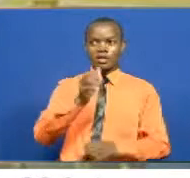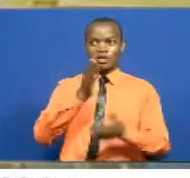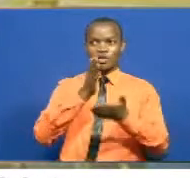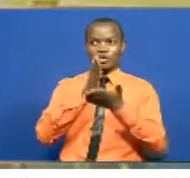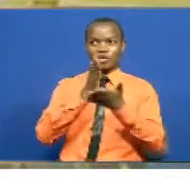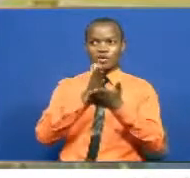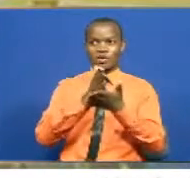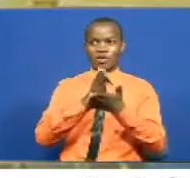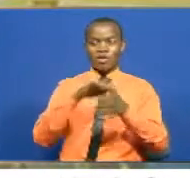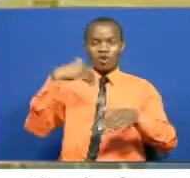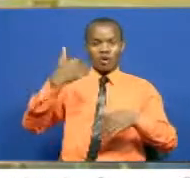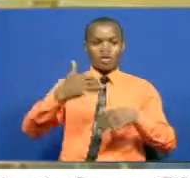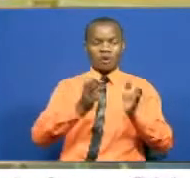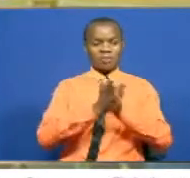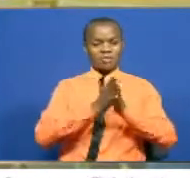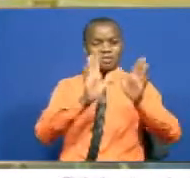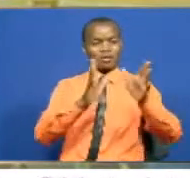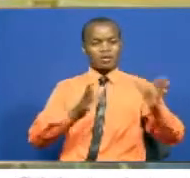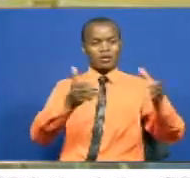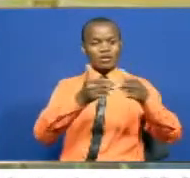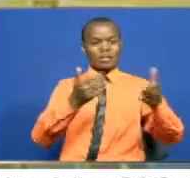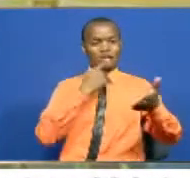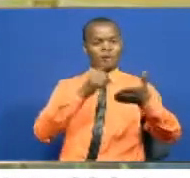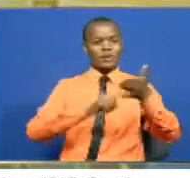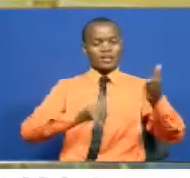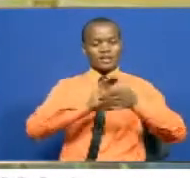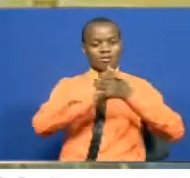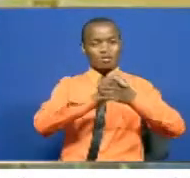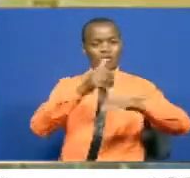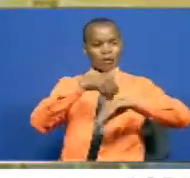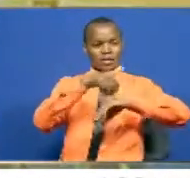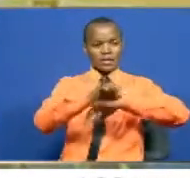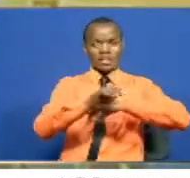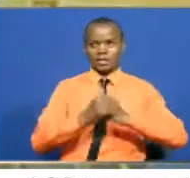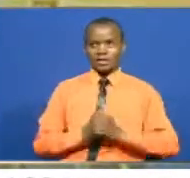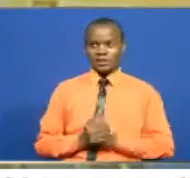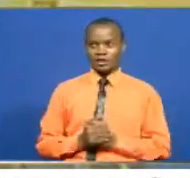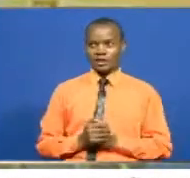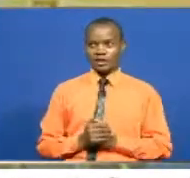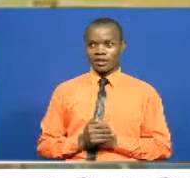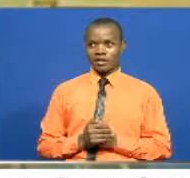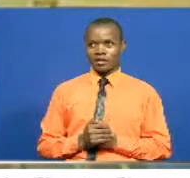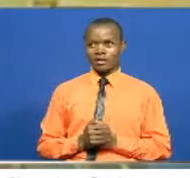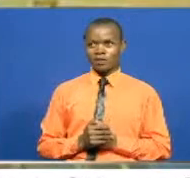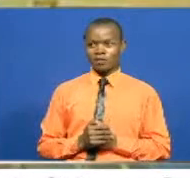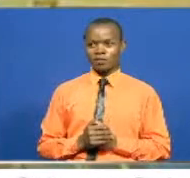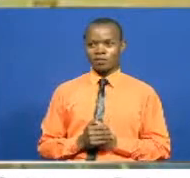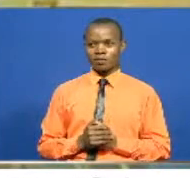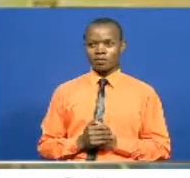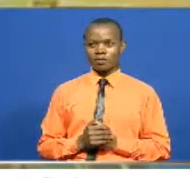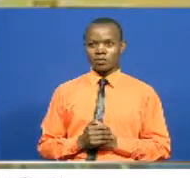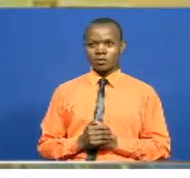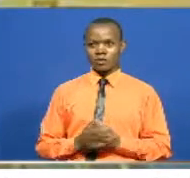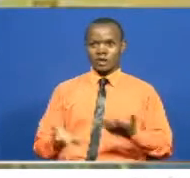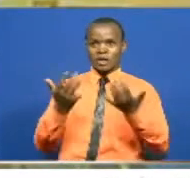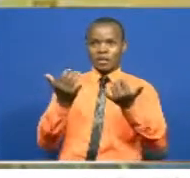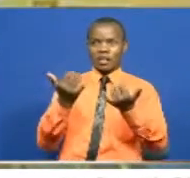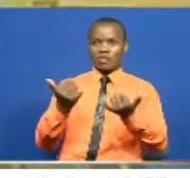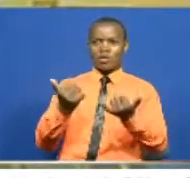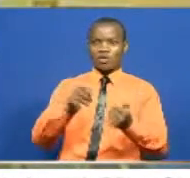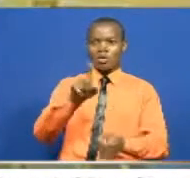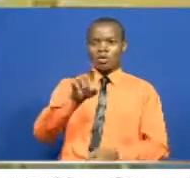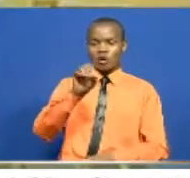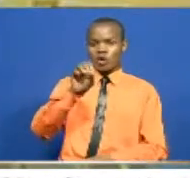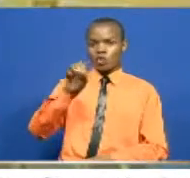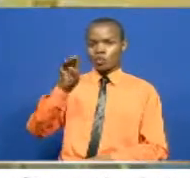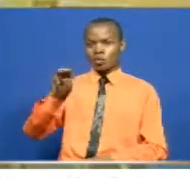cheering squad, the noisemakers. So he sends you regard. He sends you some regards, Coach Sadat. Now, let's get on to Zoom now